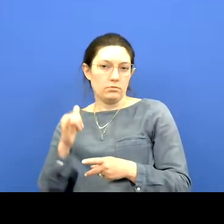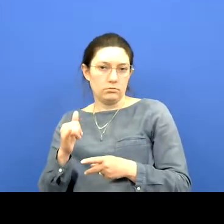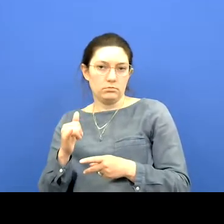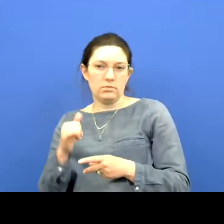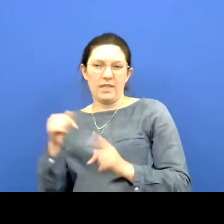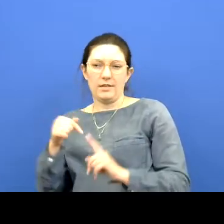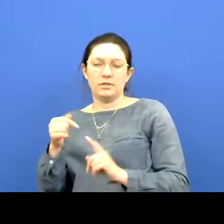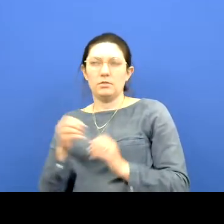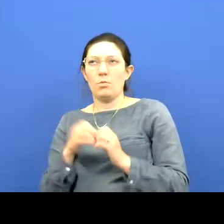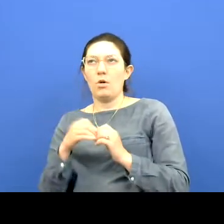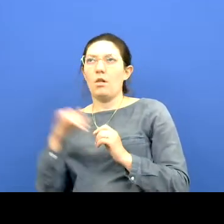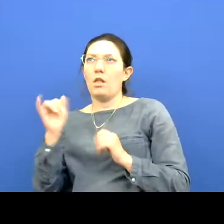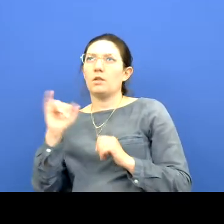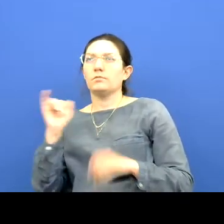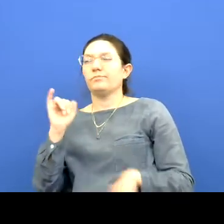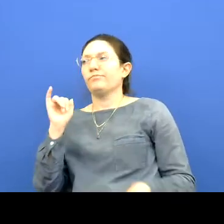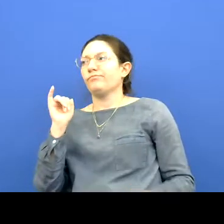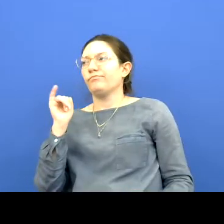is more,